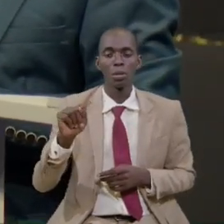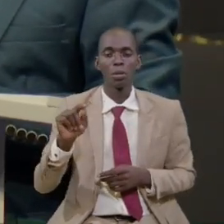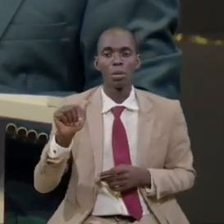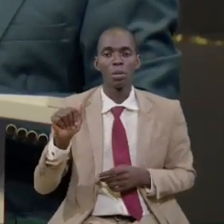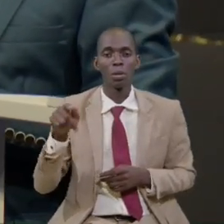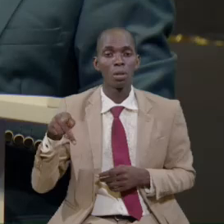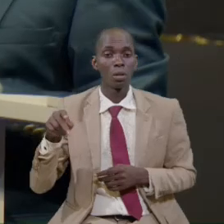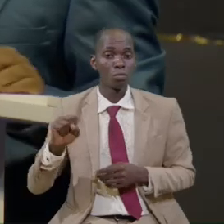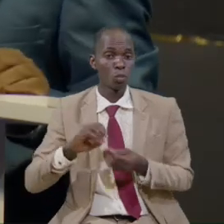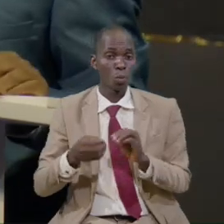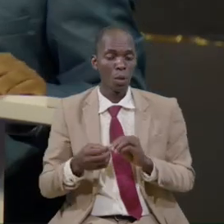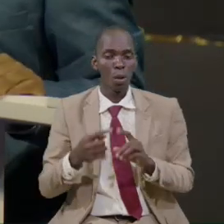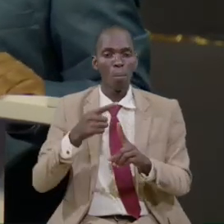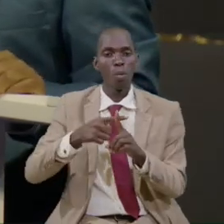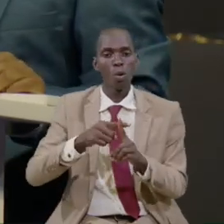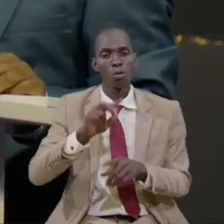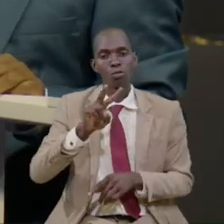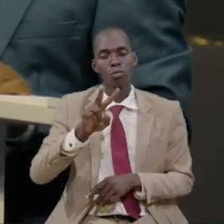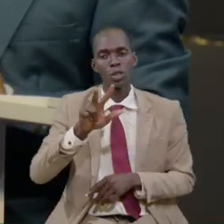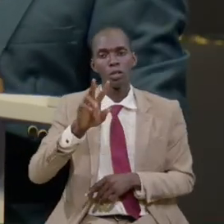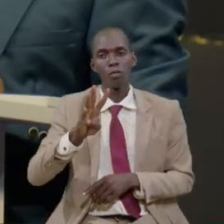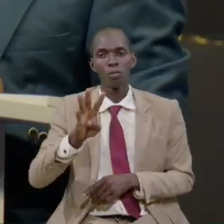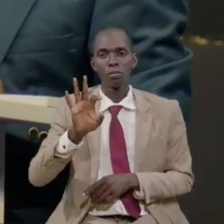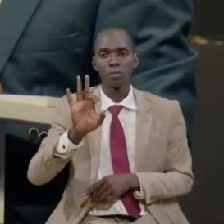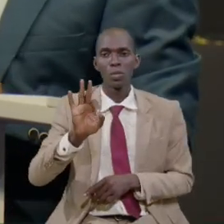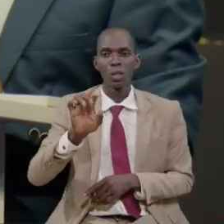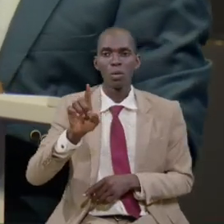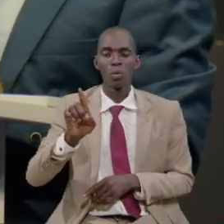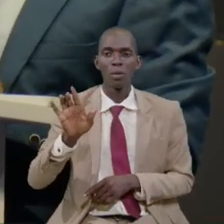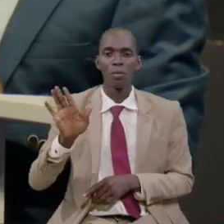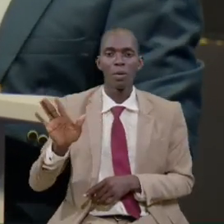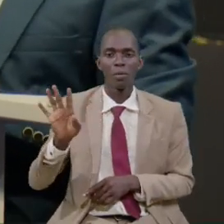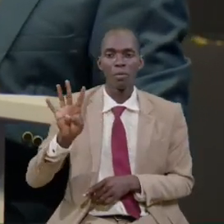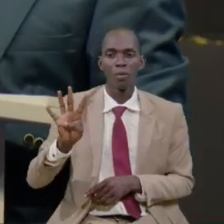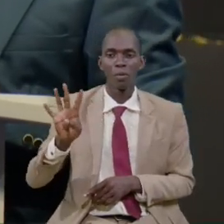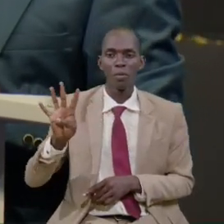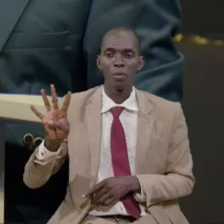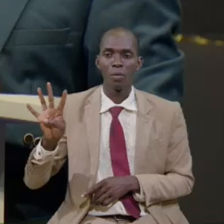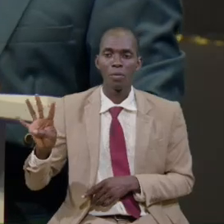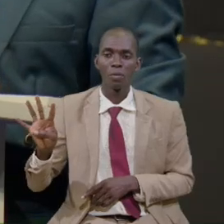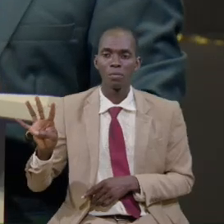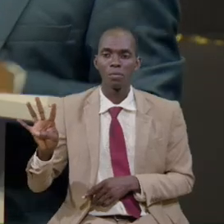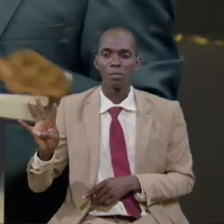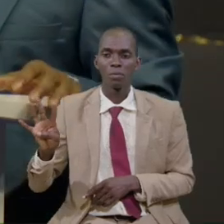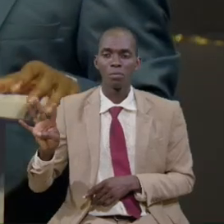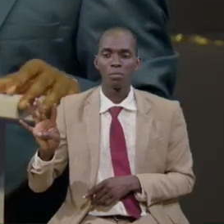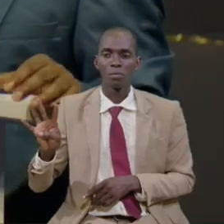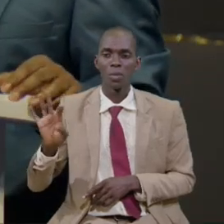91 54 4 4 9992